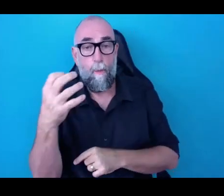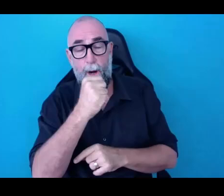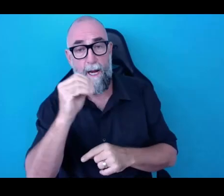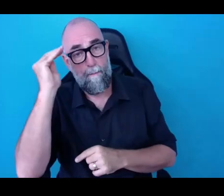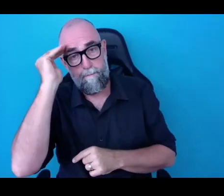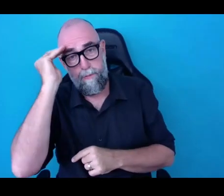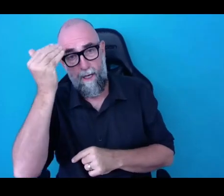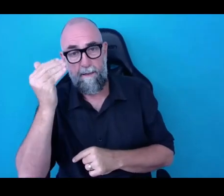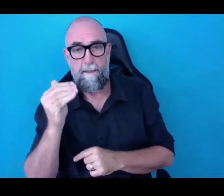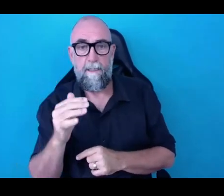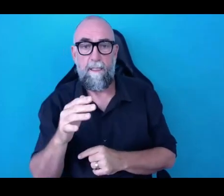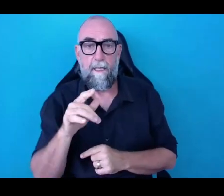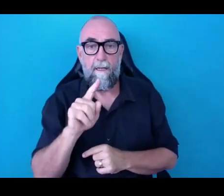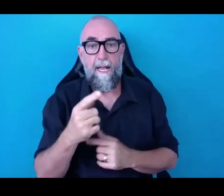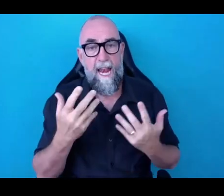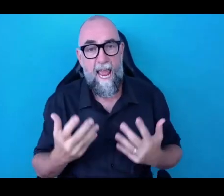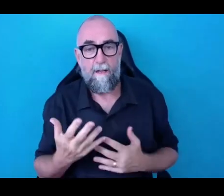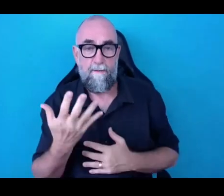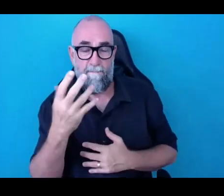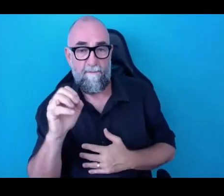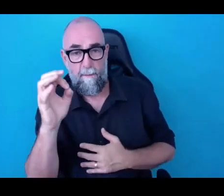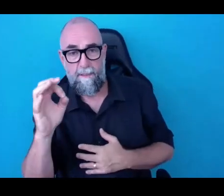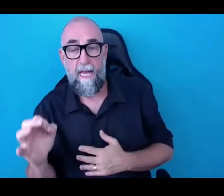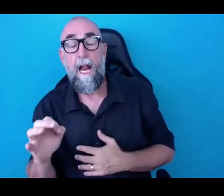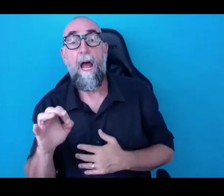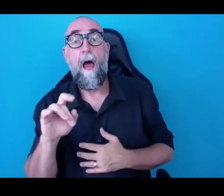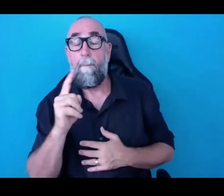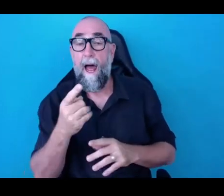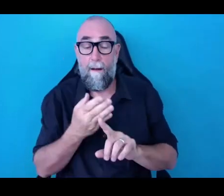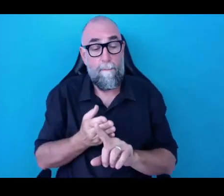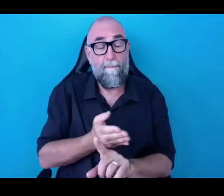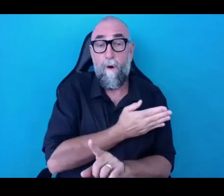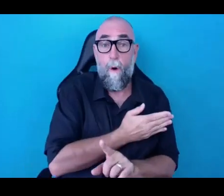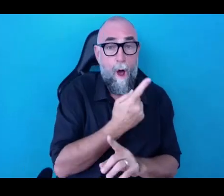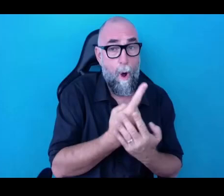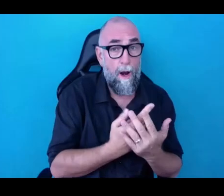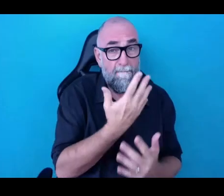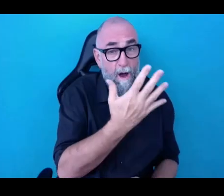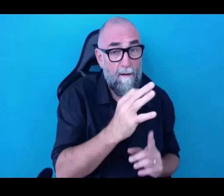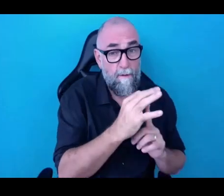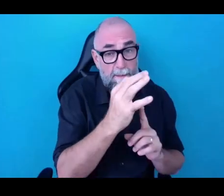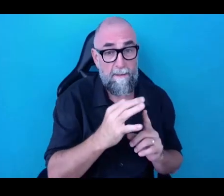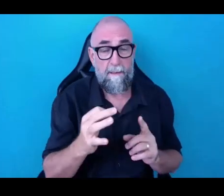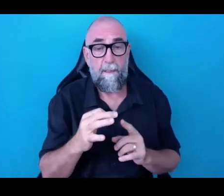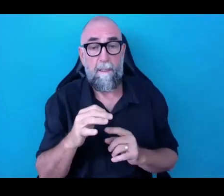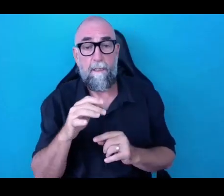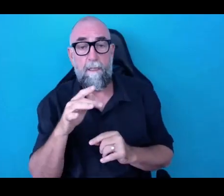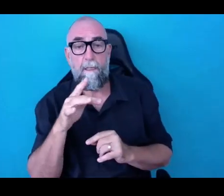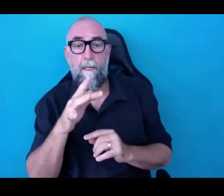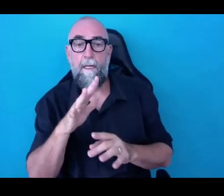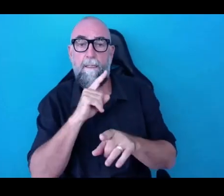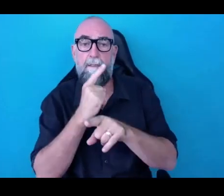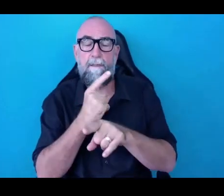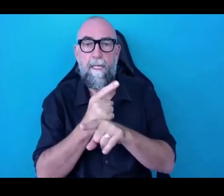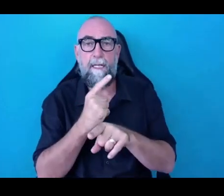Aboriginal. Prior that, it was about at 5%. And when you're looking at the biggest prize in Australia attached to landscape, how are Aboriginal voices not attached